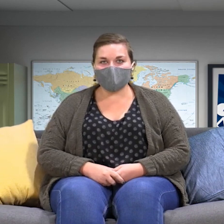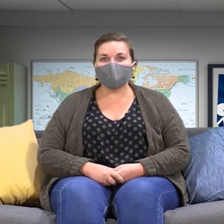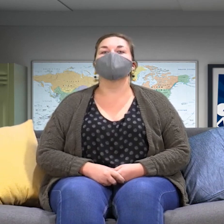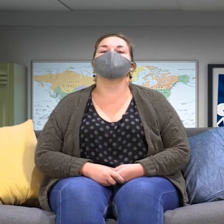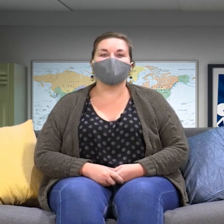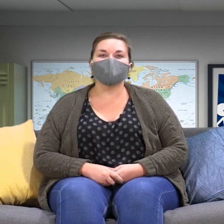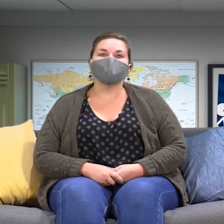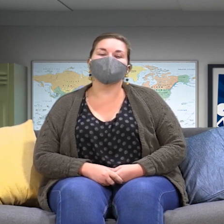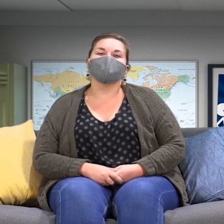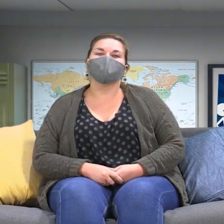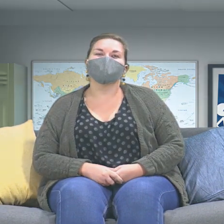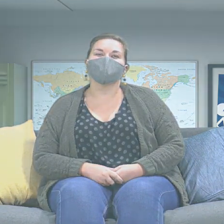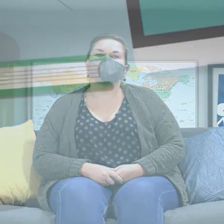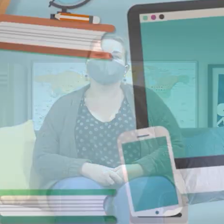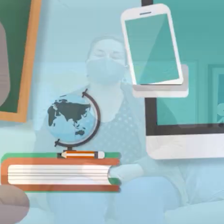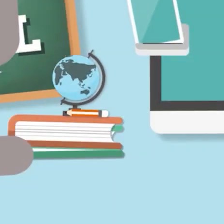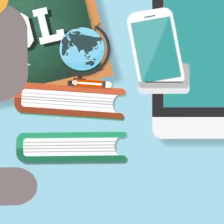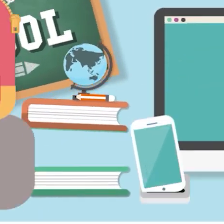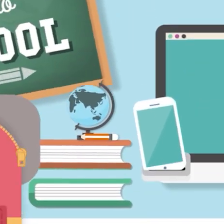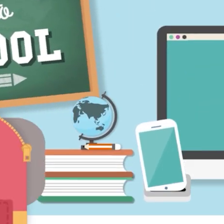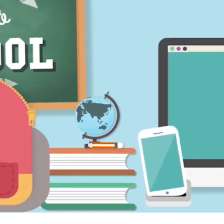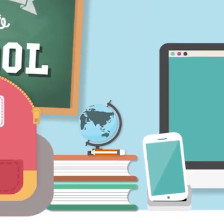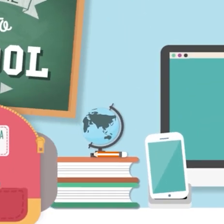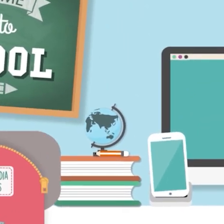lesson 2, science.